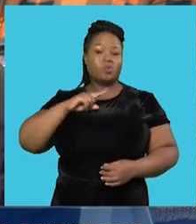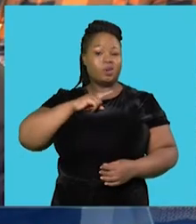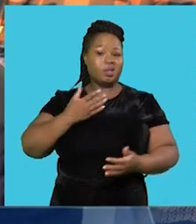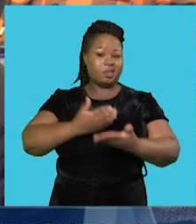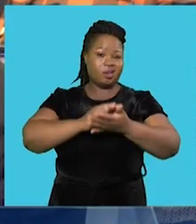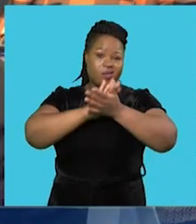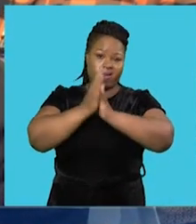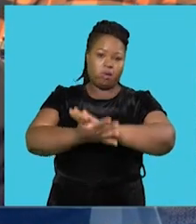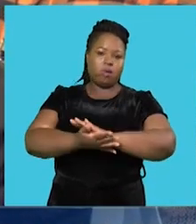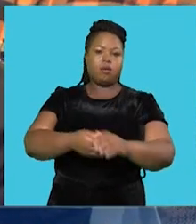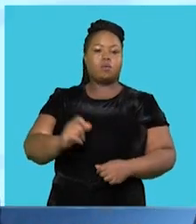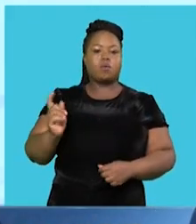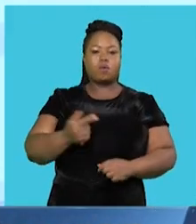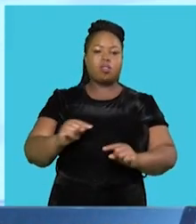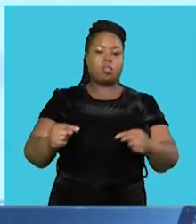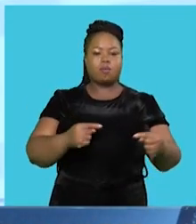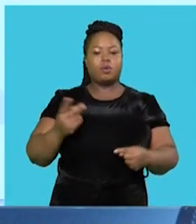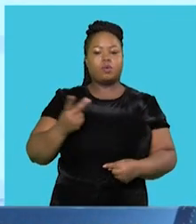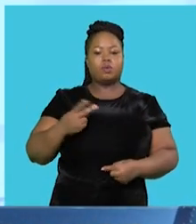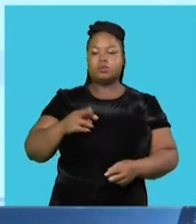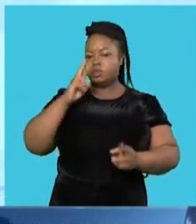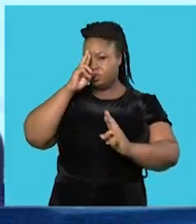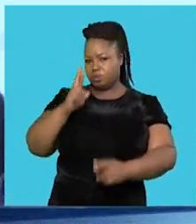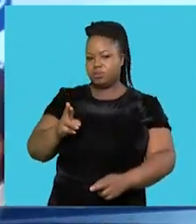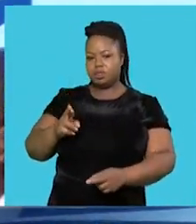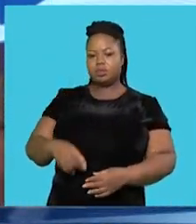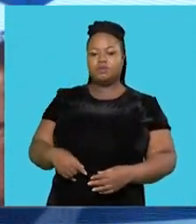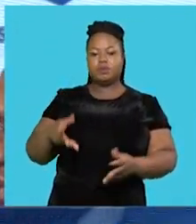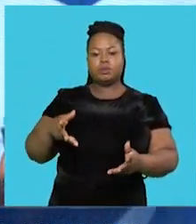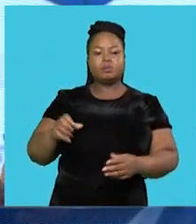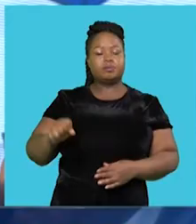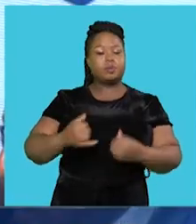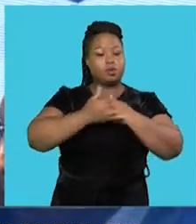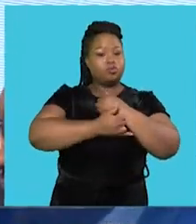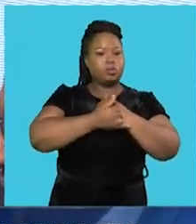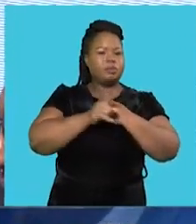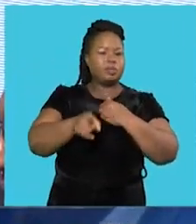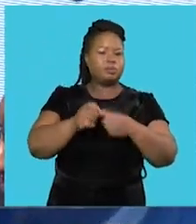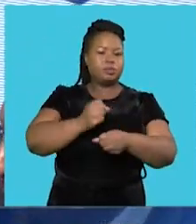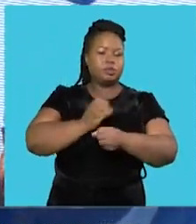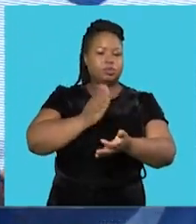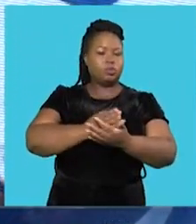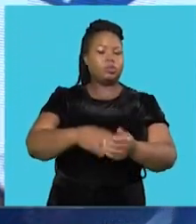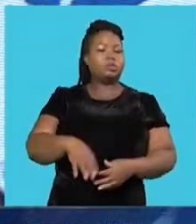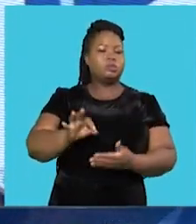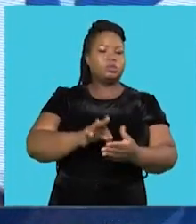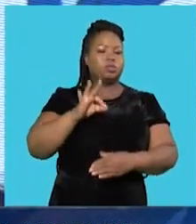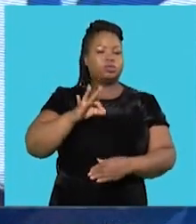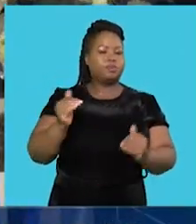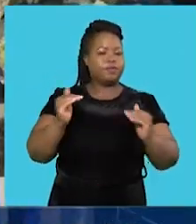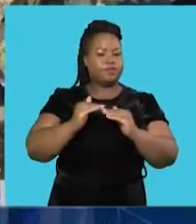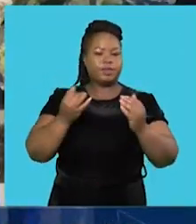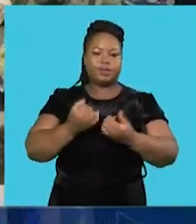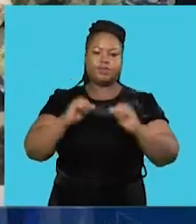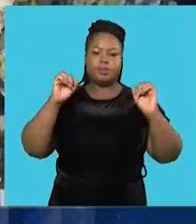aselitrikati izwe pepinde beshono ni ipege istu ndise ngu lulego ya lilizwe ngu kukwensegi isauguti lulu uketo luba ya ngu lunoktula